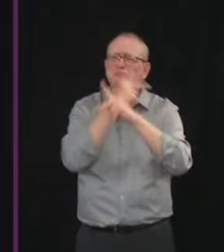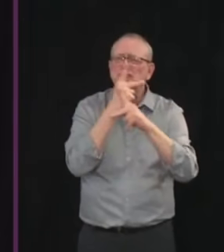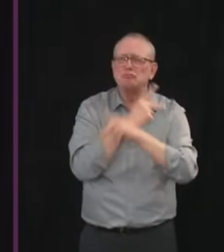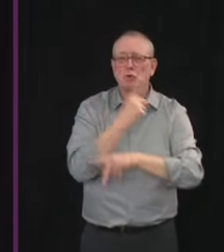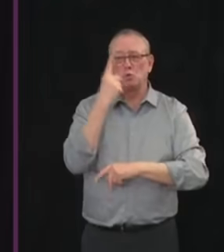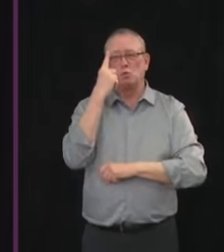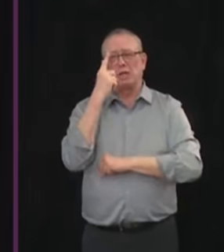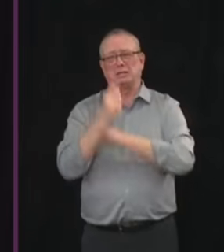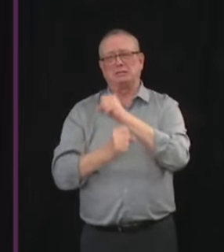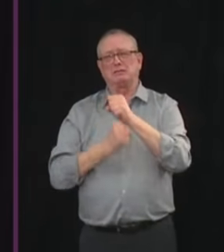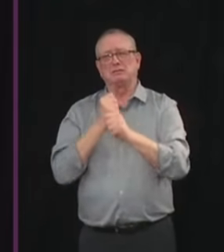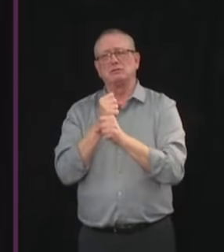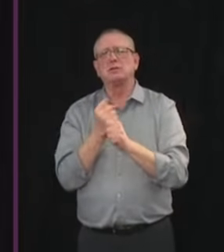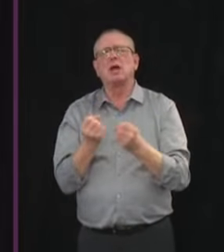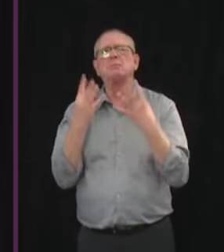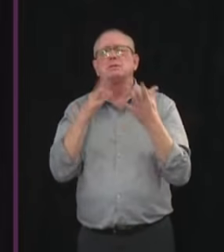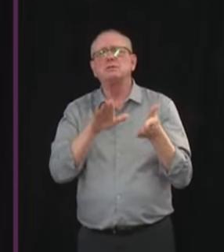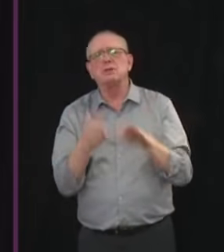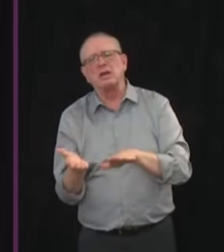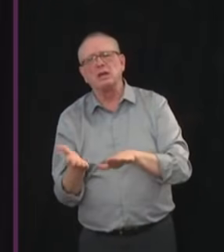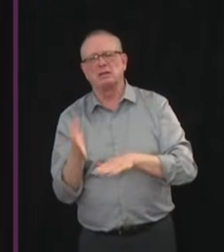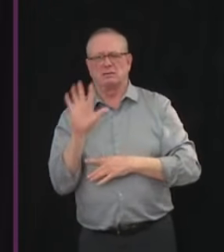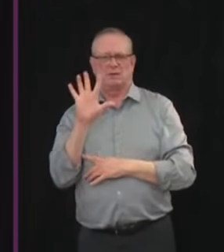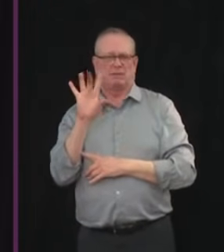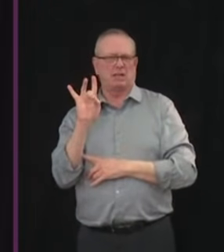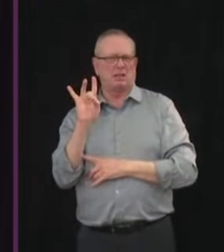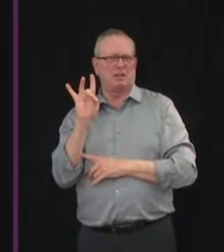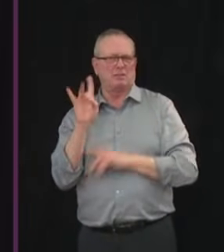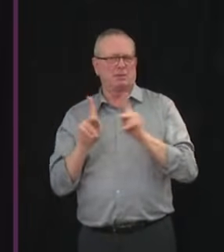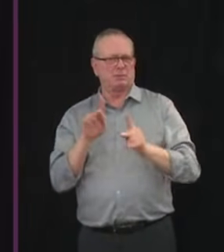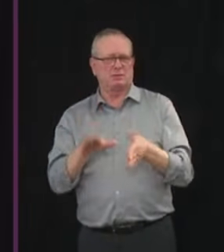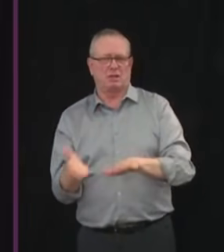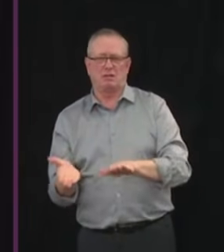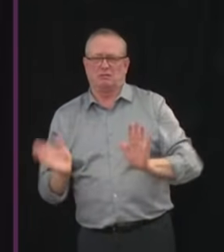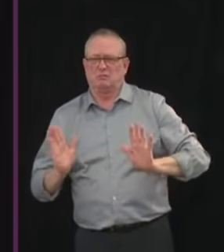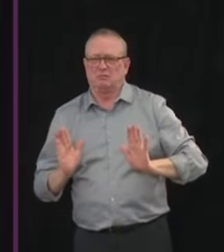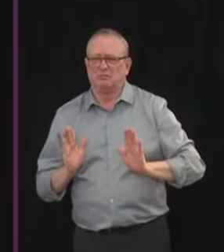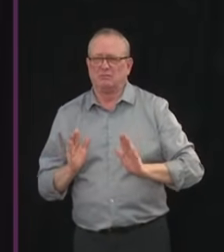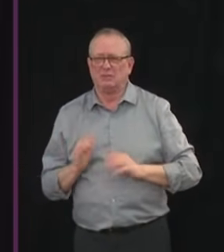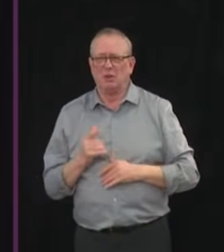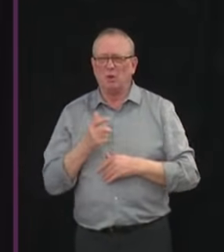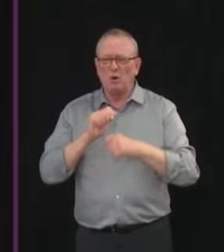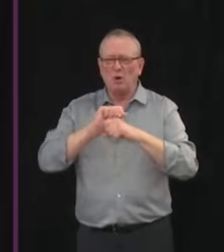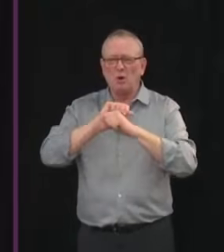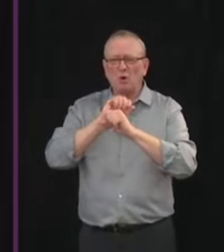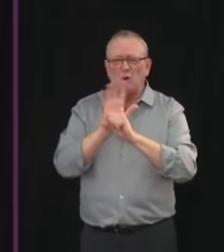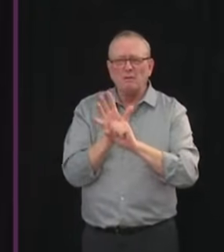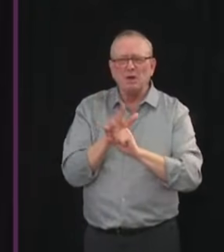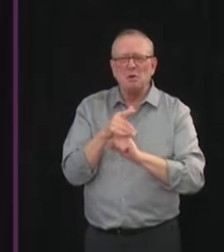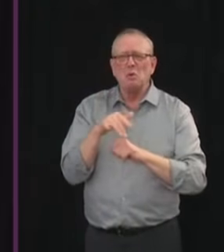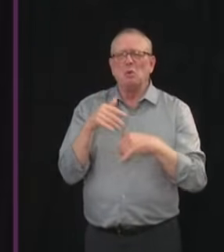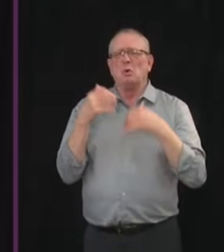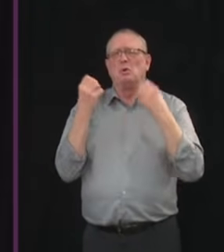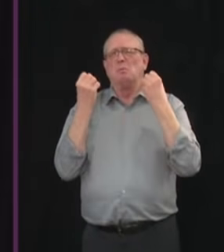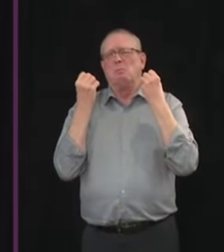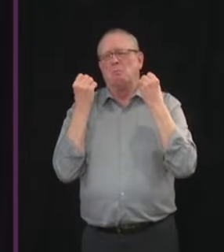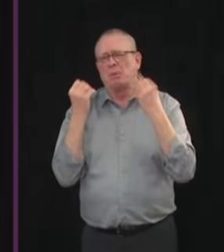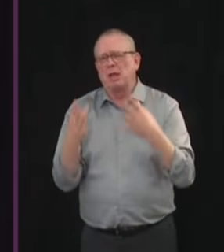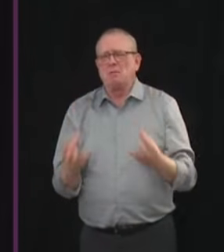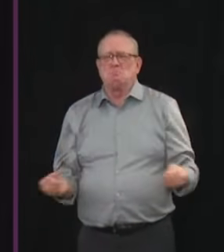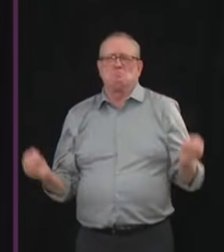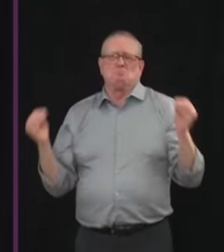deaths per year. So having lost an additional 11 people to COVID-19, which amounts to